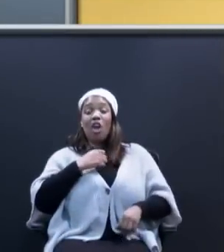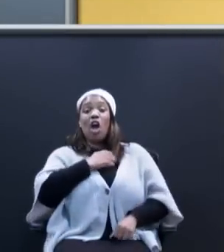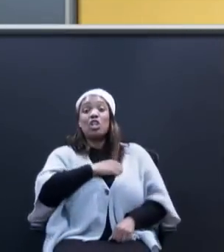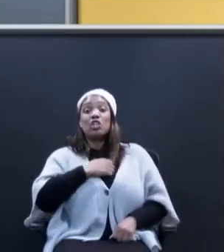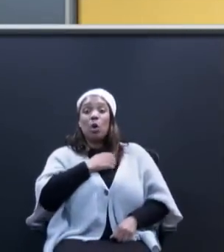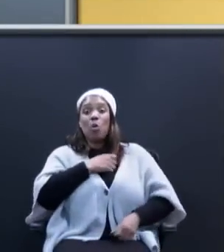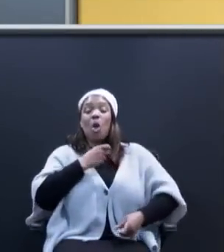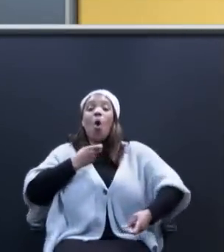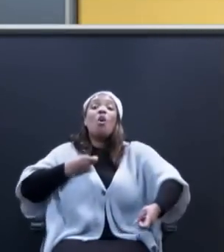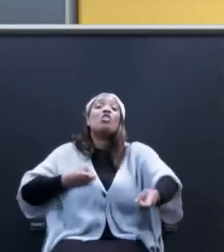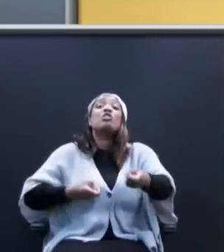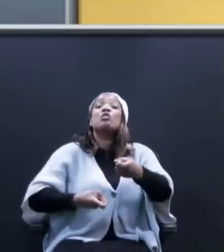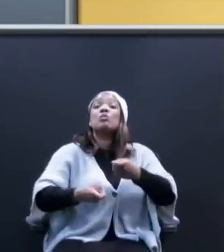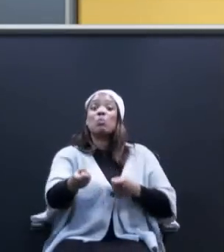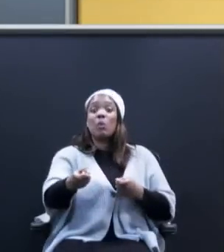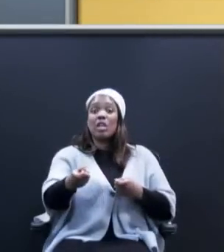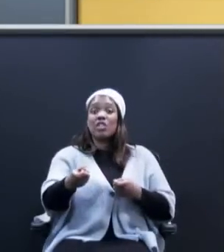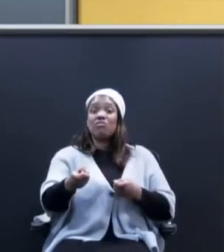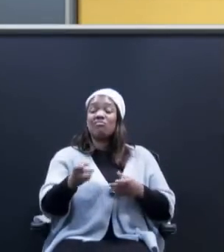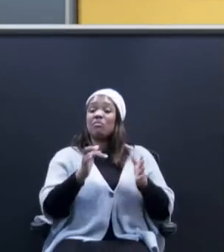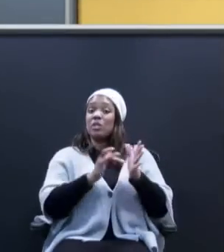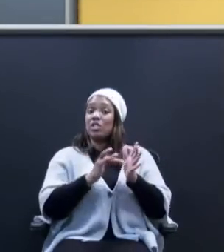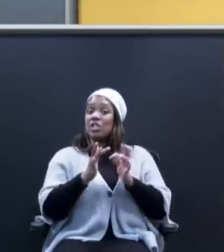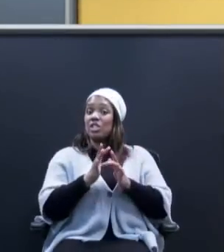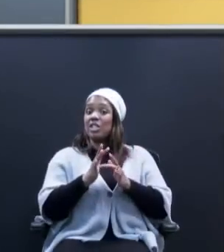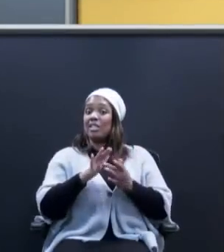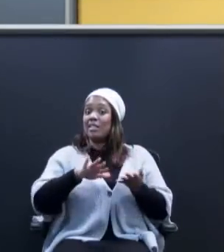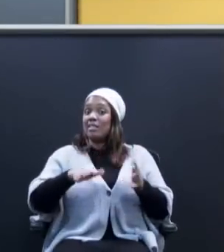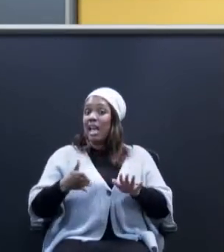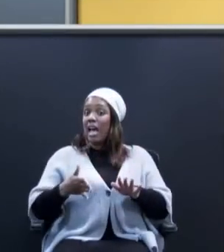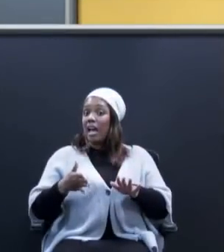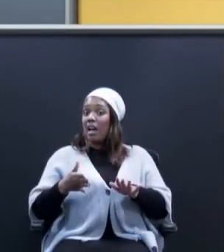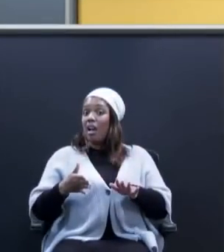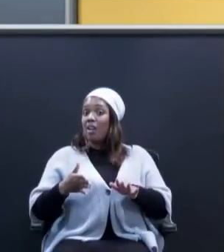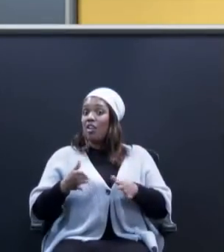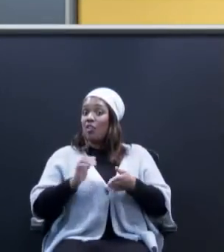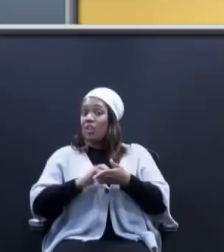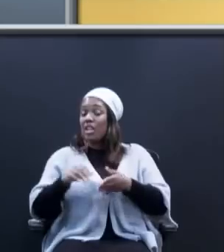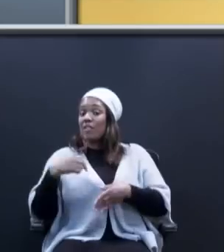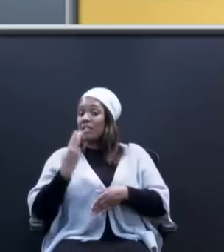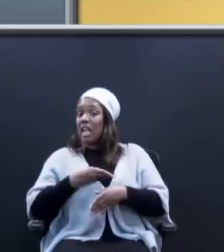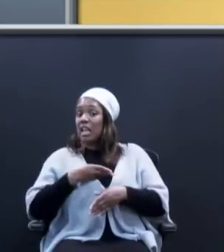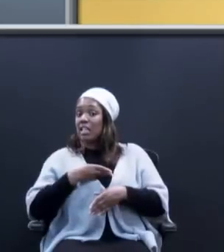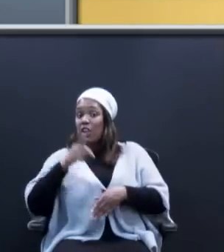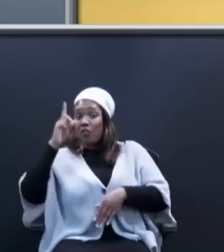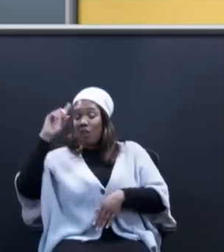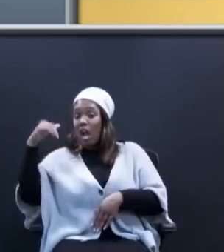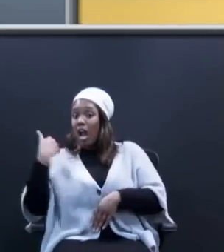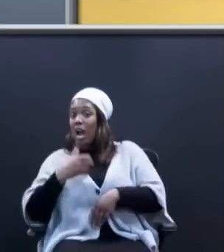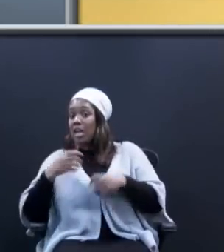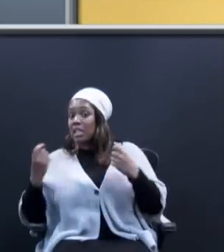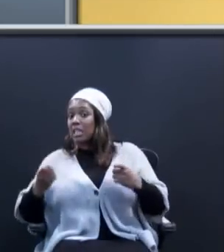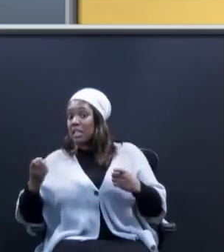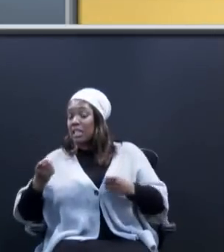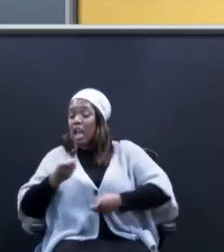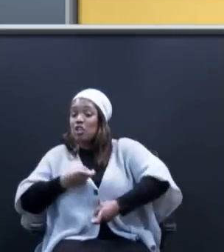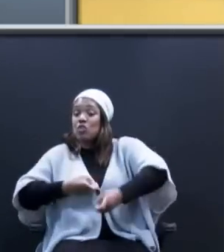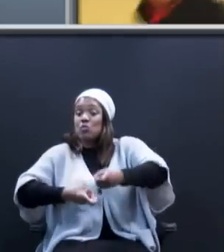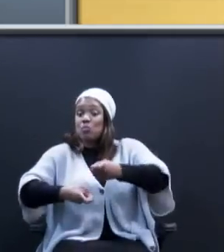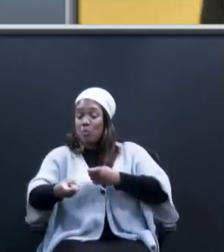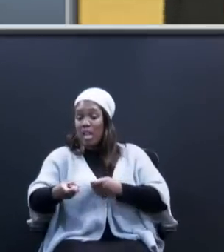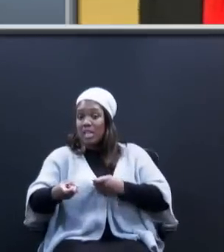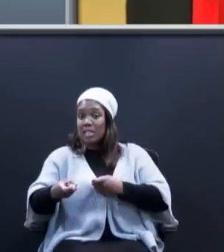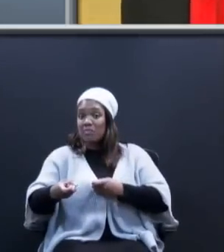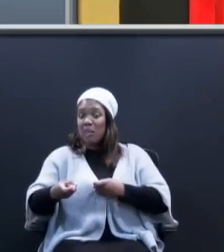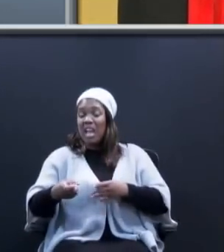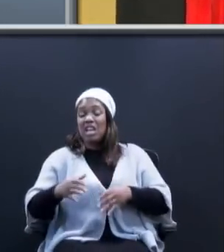Atonement represents, sisters and brothers. That Jesus came and died for us. Then he rose and took our sins